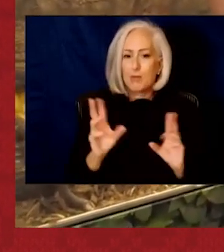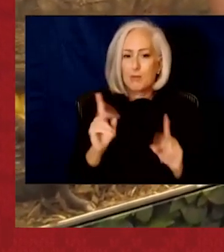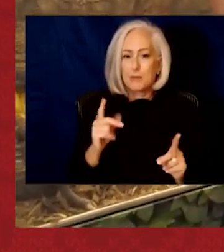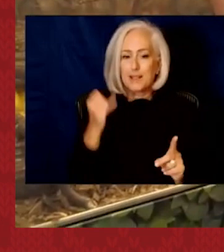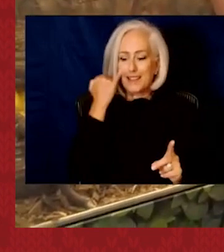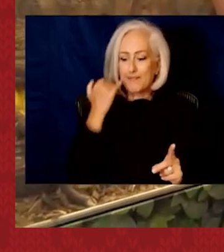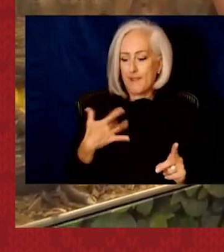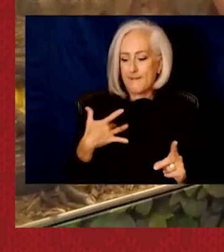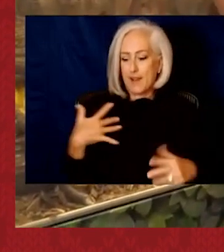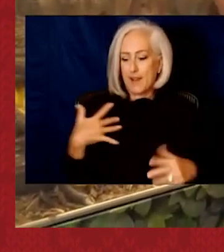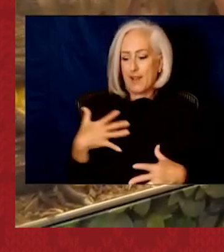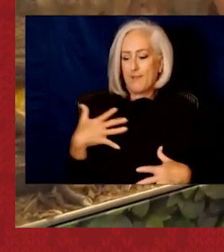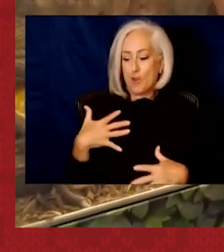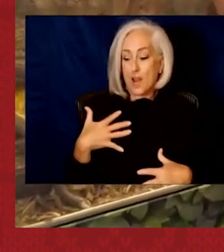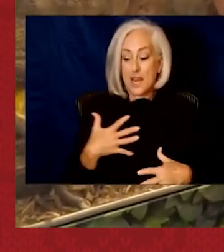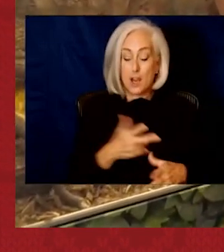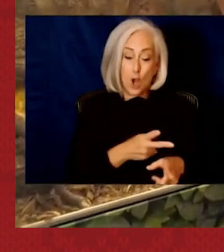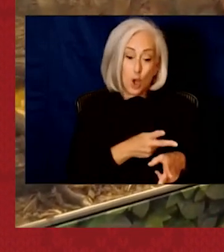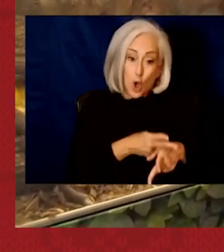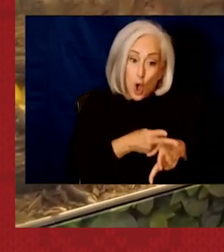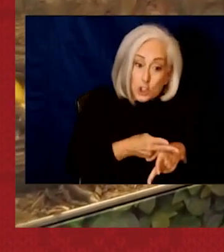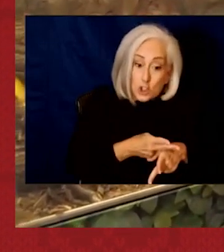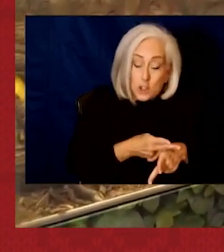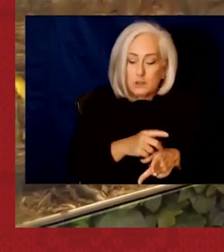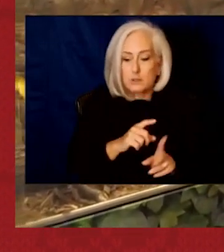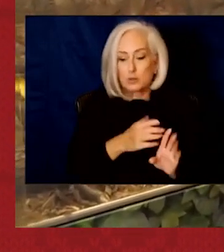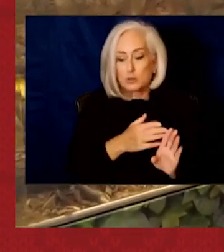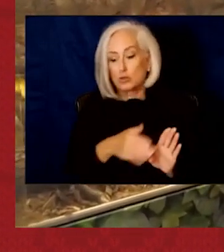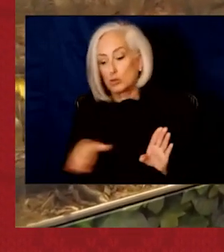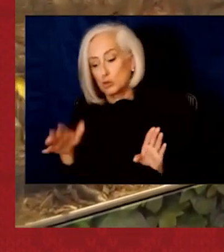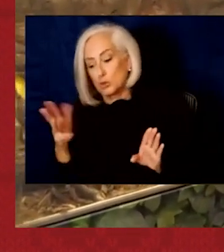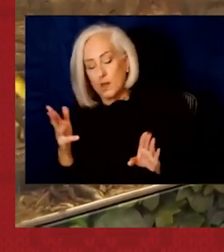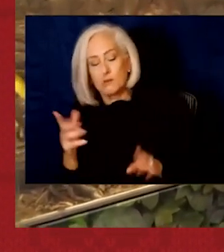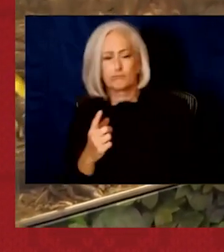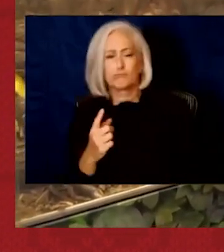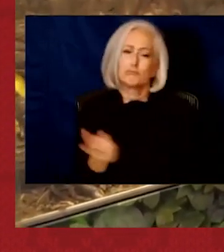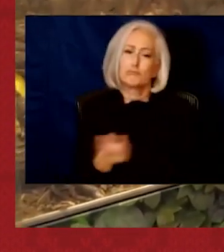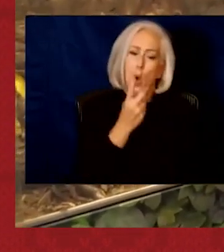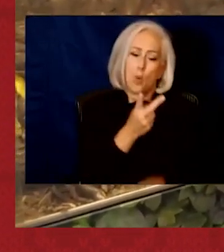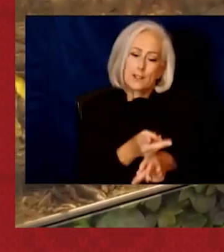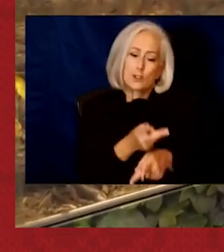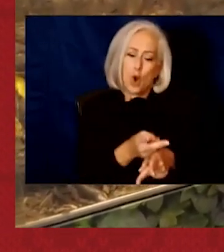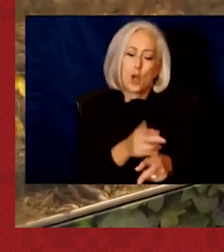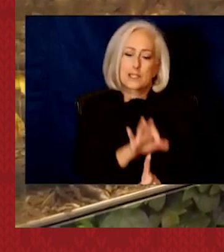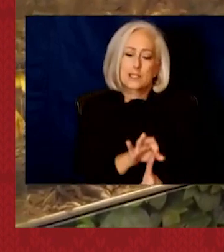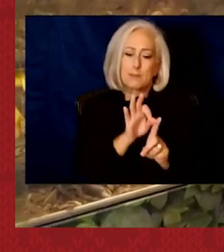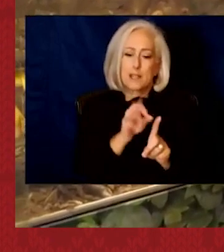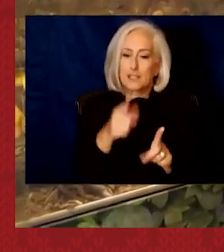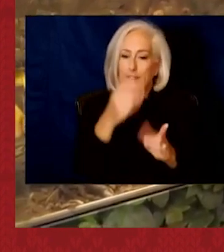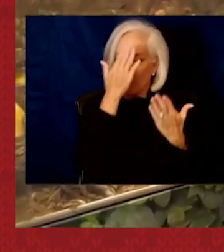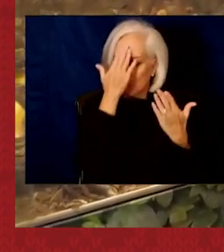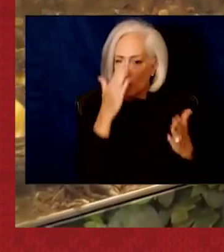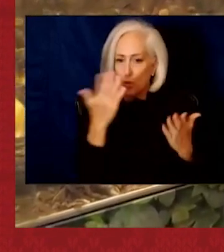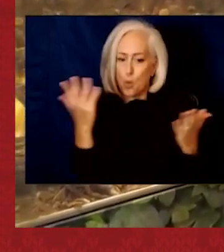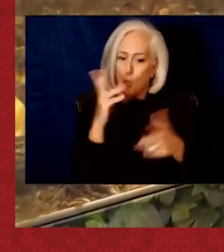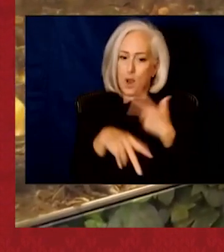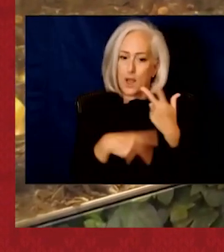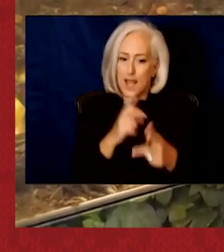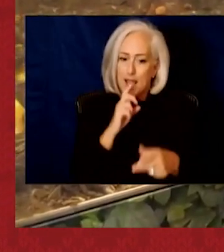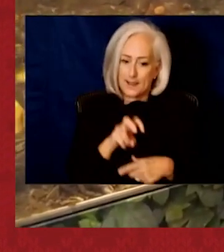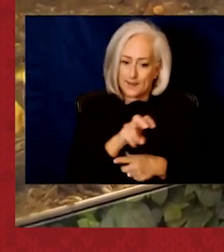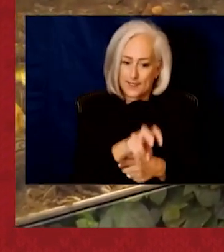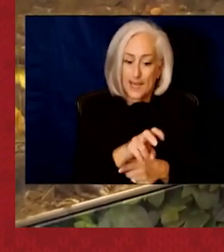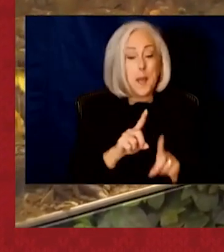difference between cautious and then. Well, I'd definitely say always be cautious, Yeah. especially if you don't know what type of snake you're dealing with. Yeah. But just